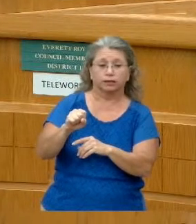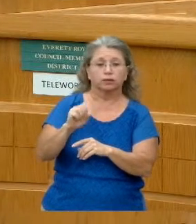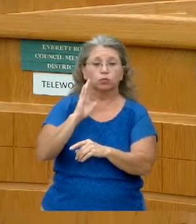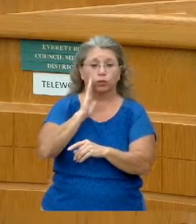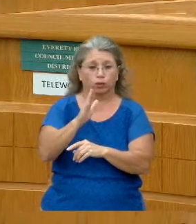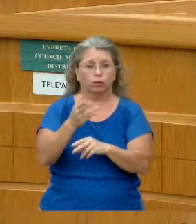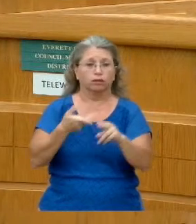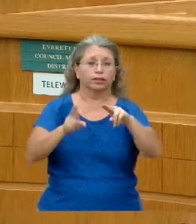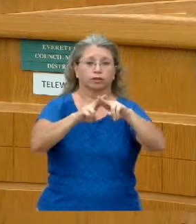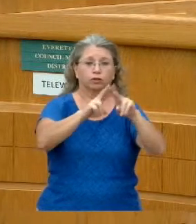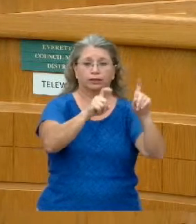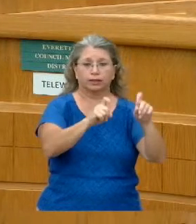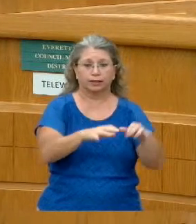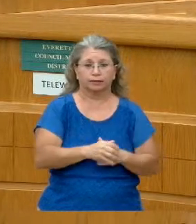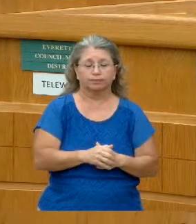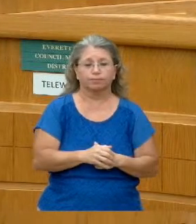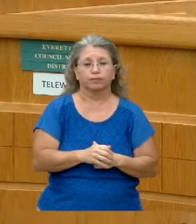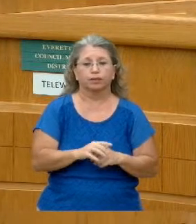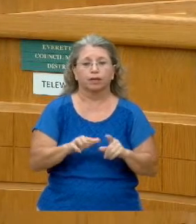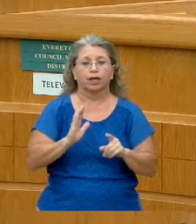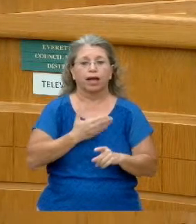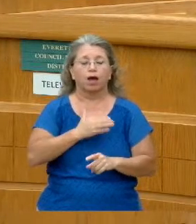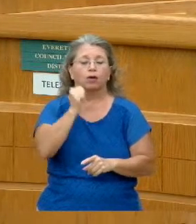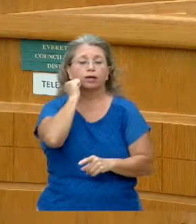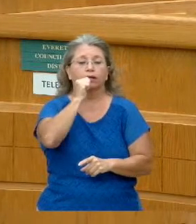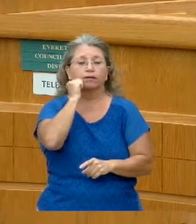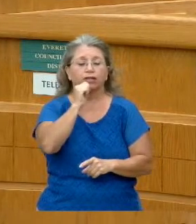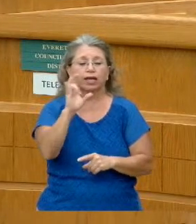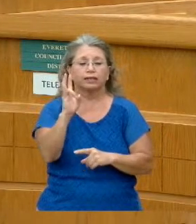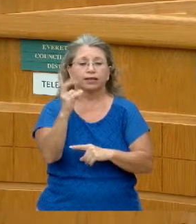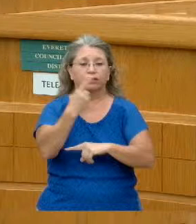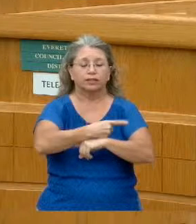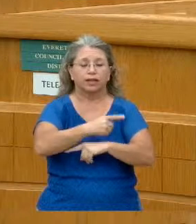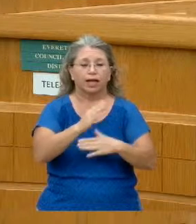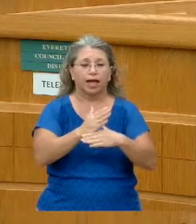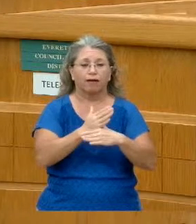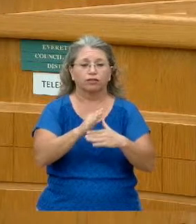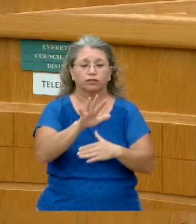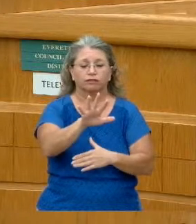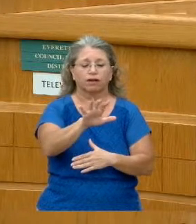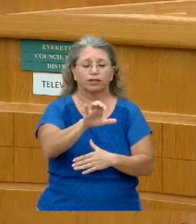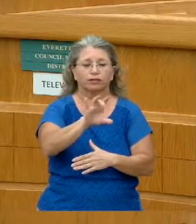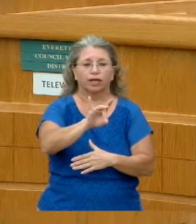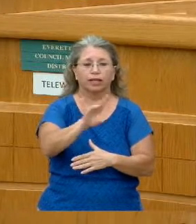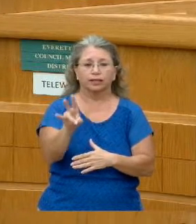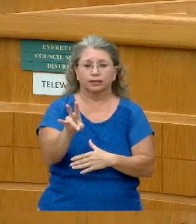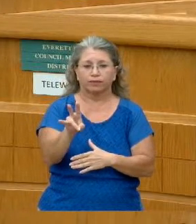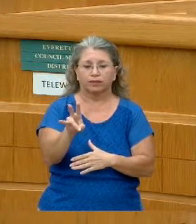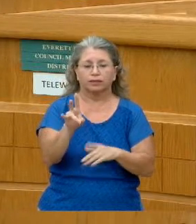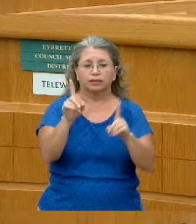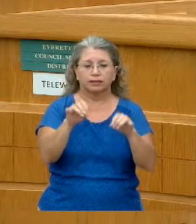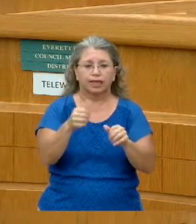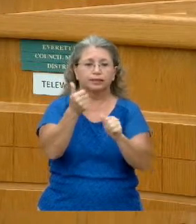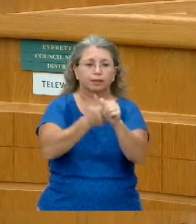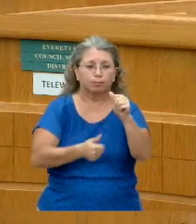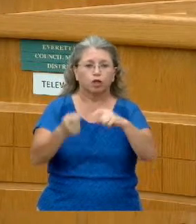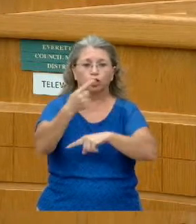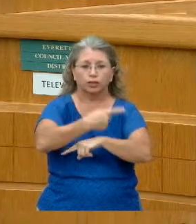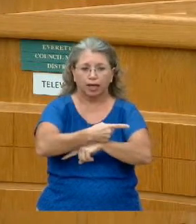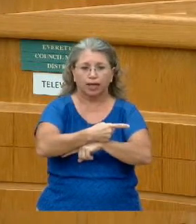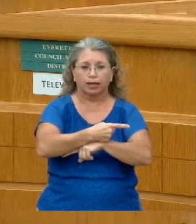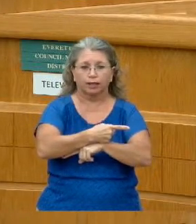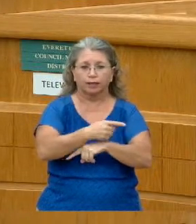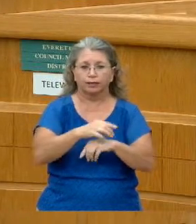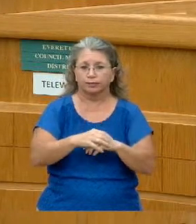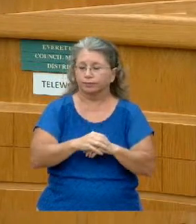the daily 7-day average is 587 tests per day. But that's in large part because of